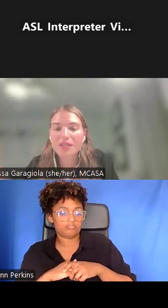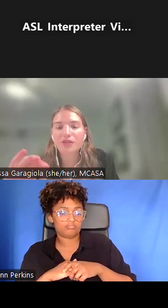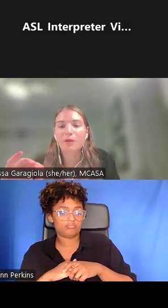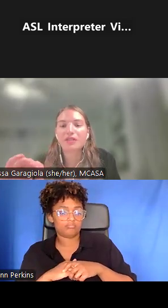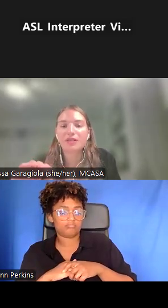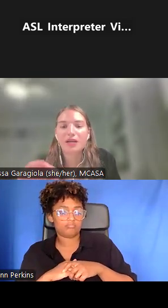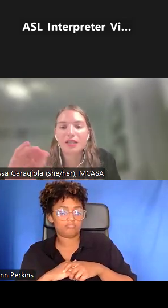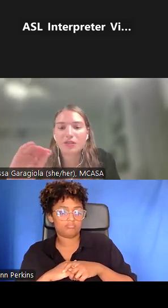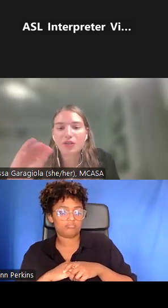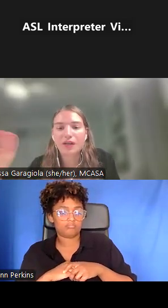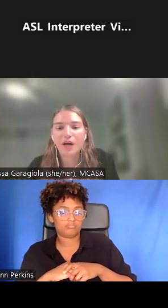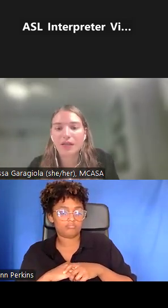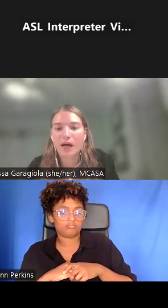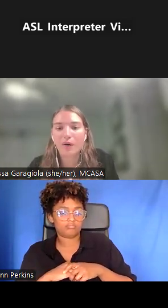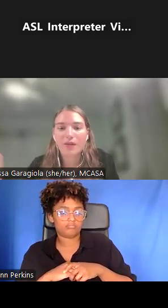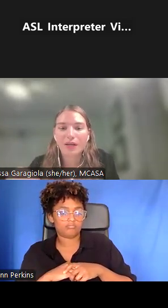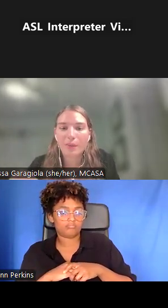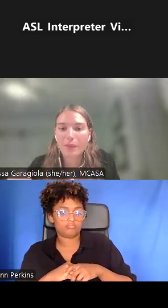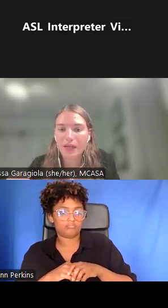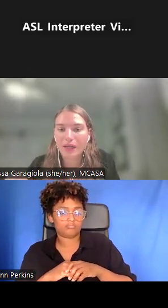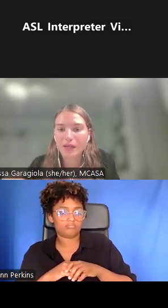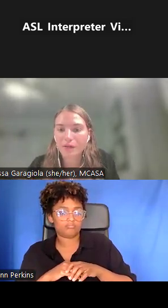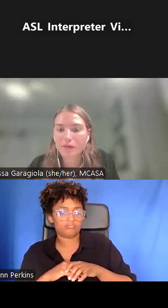If anyone's having trouble seeing the slides, try logging out and